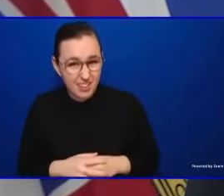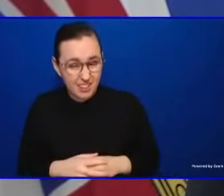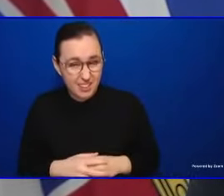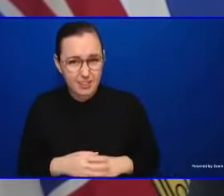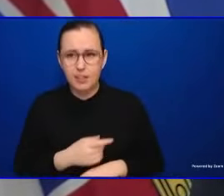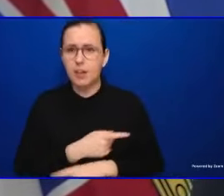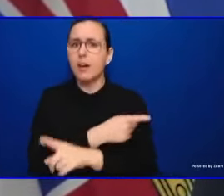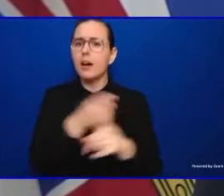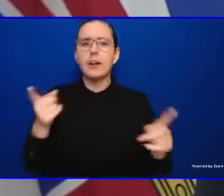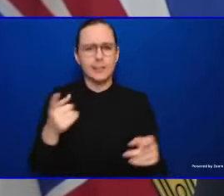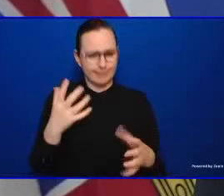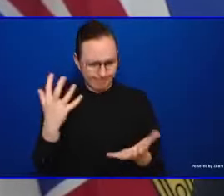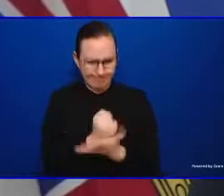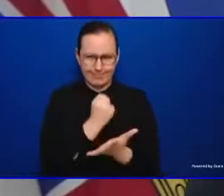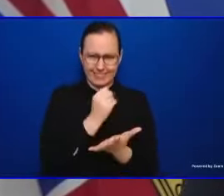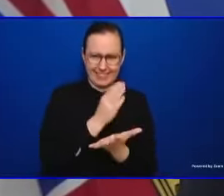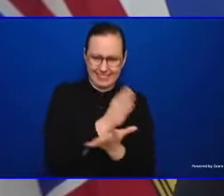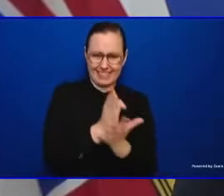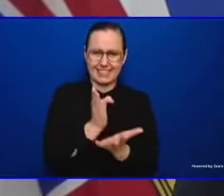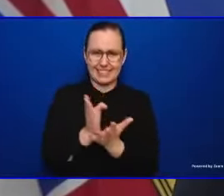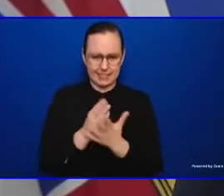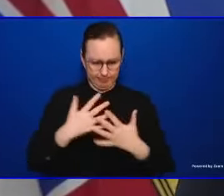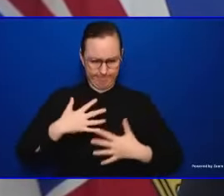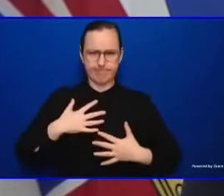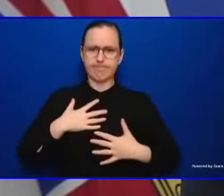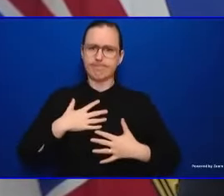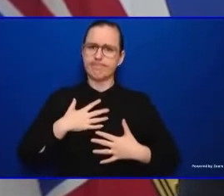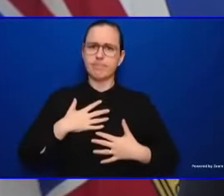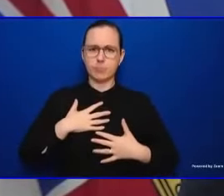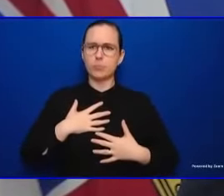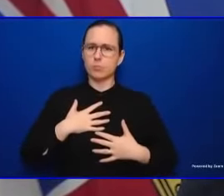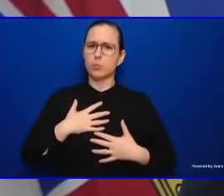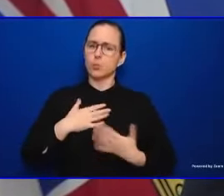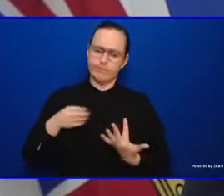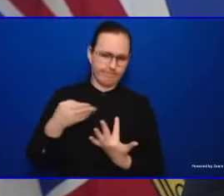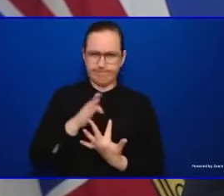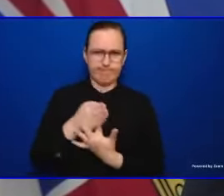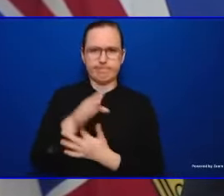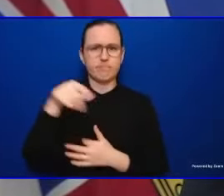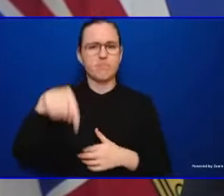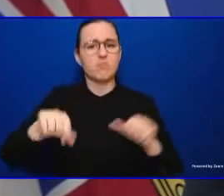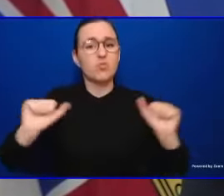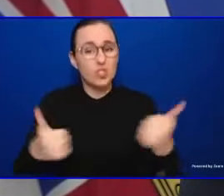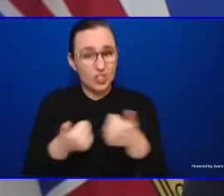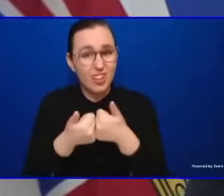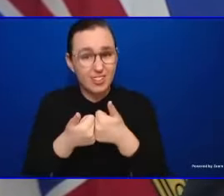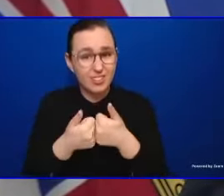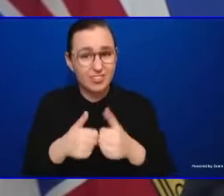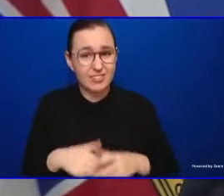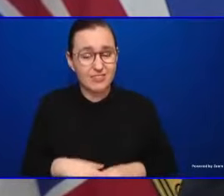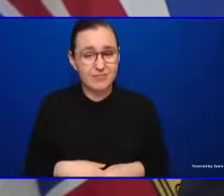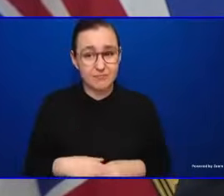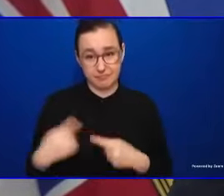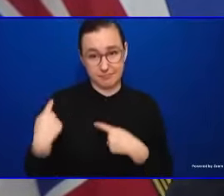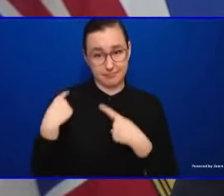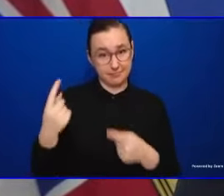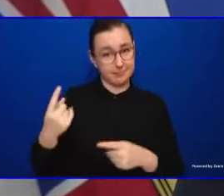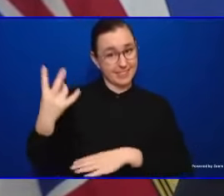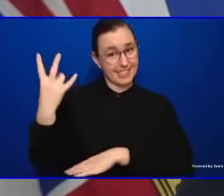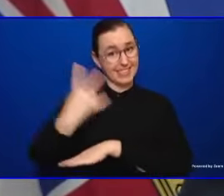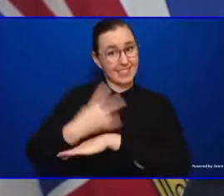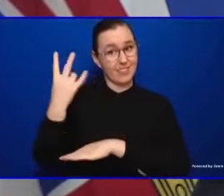a very challenging time in the world. Over the last 7 days, test positivity in BC has run